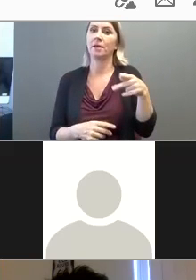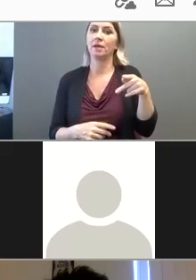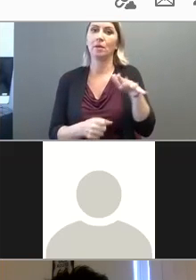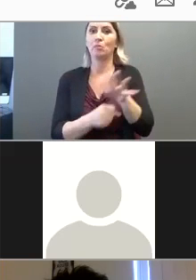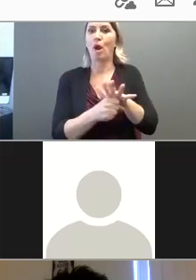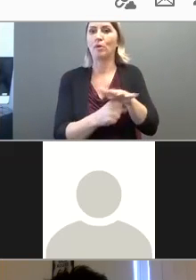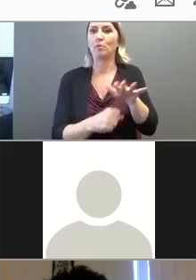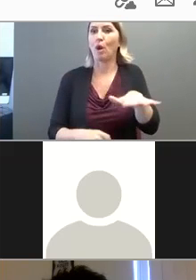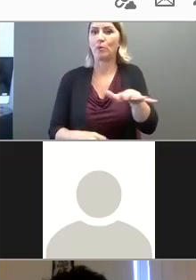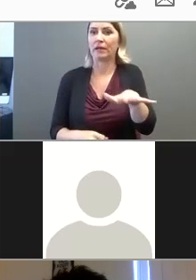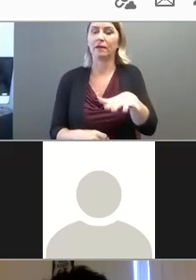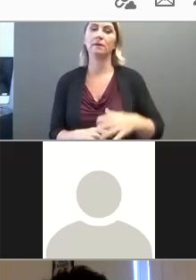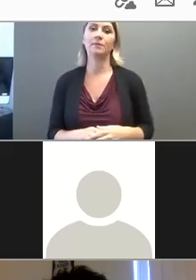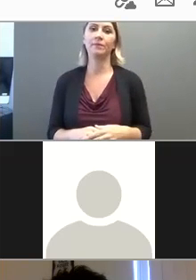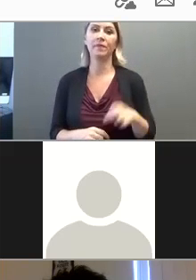that, let's first